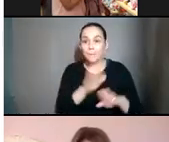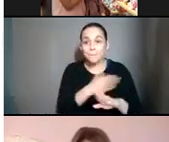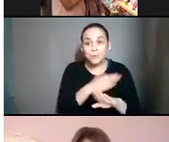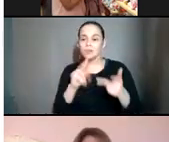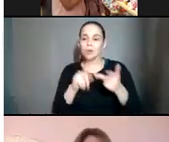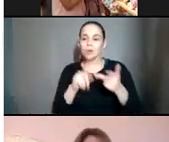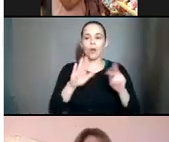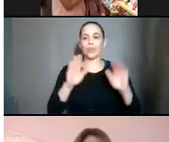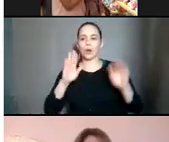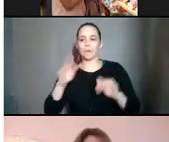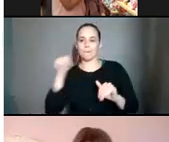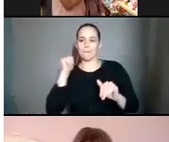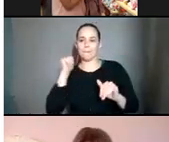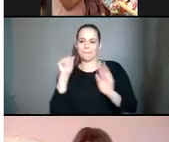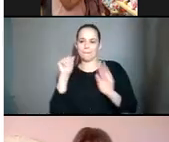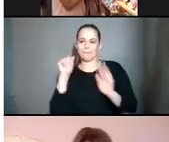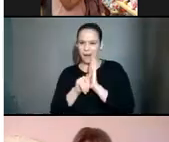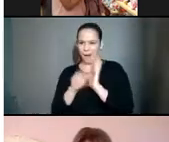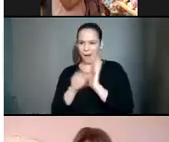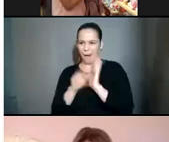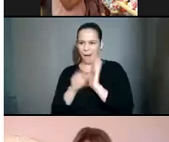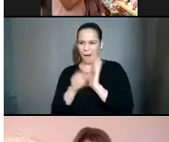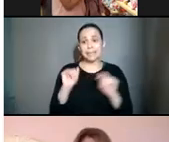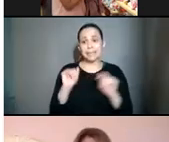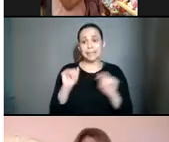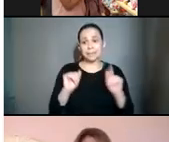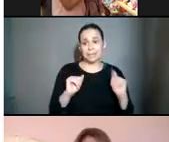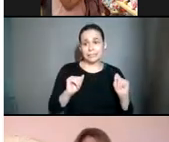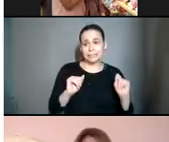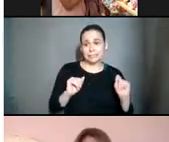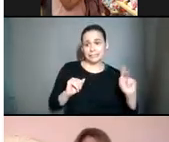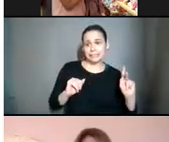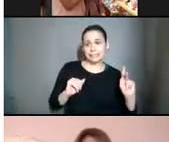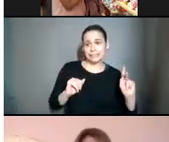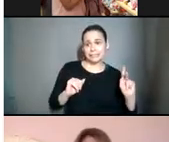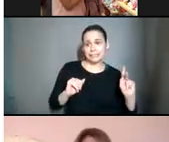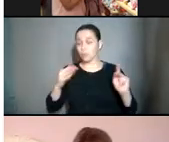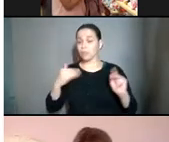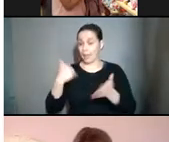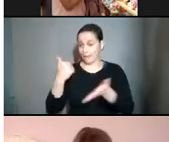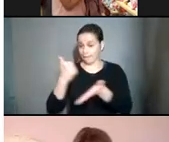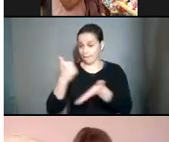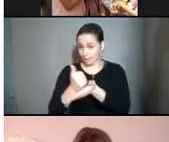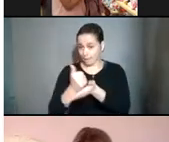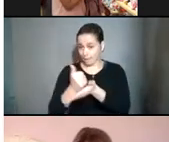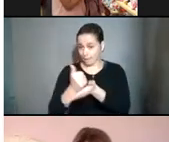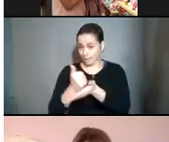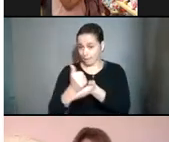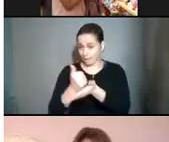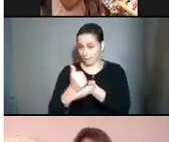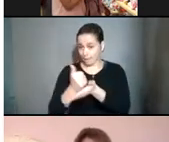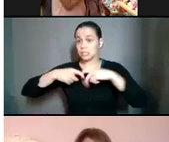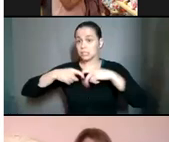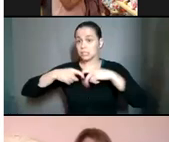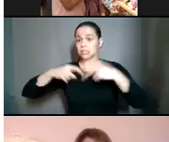Just like the TK2 page, students have a help button, a pause button, an